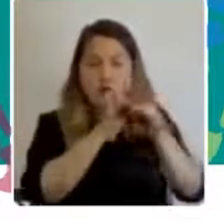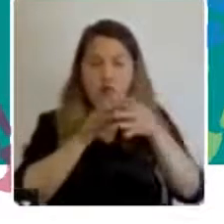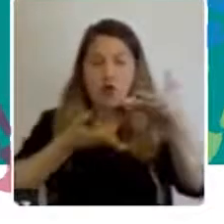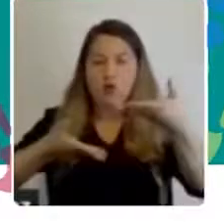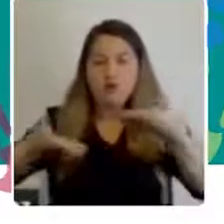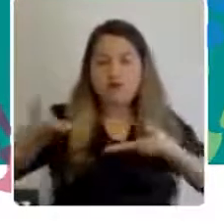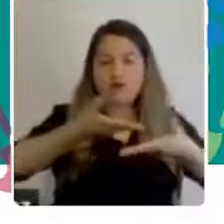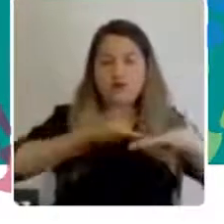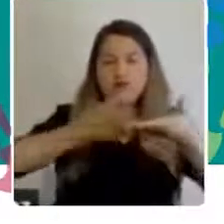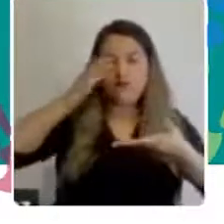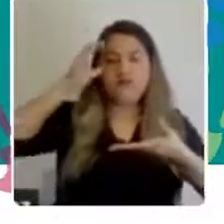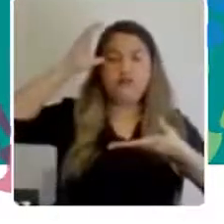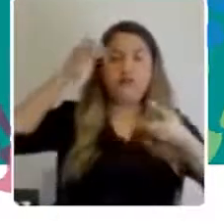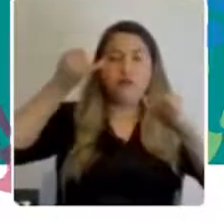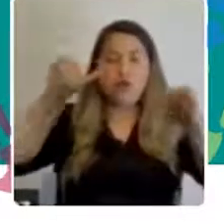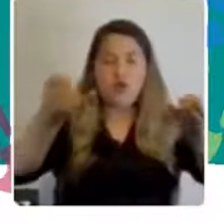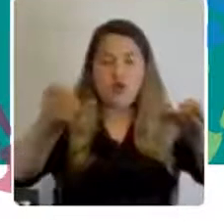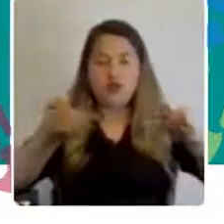also